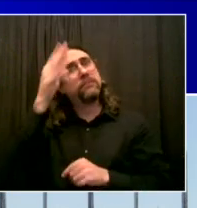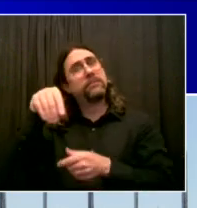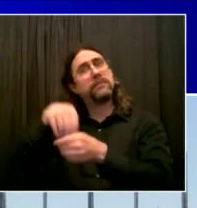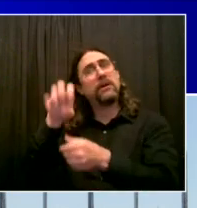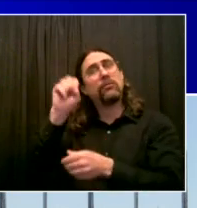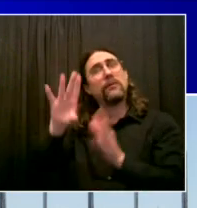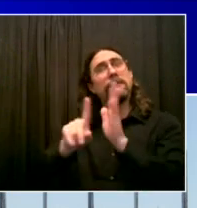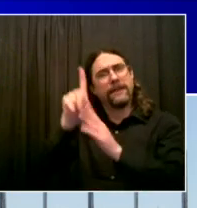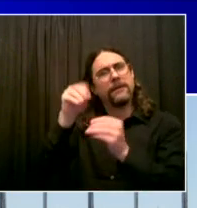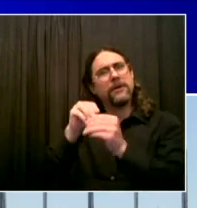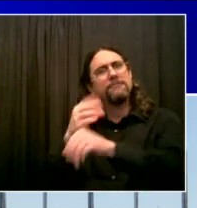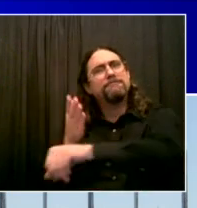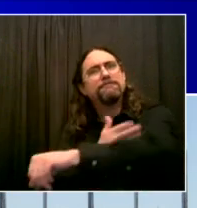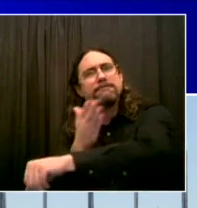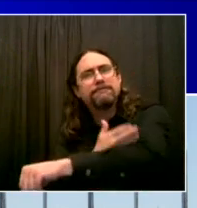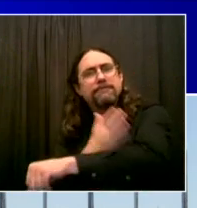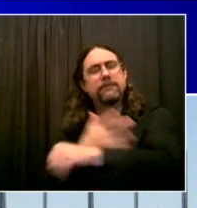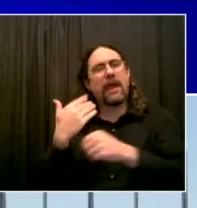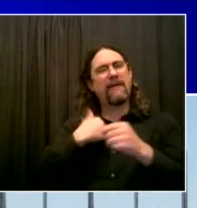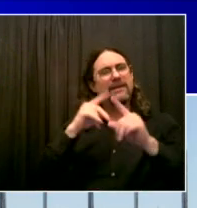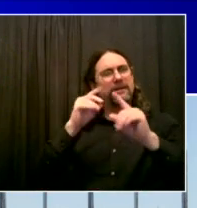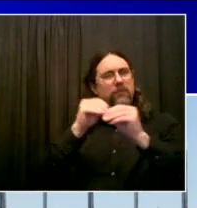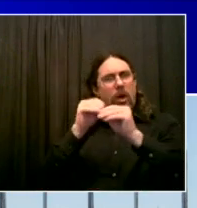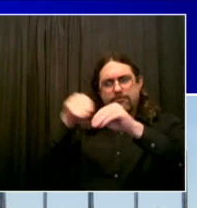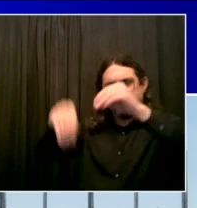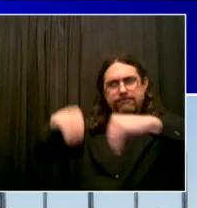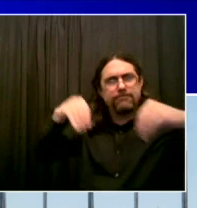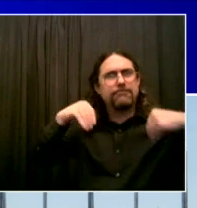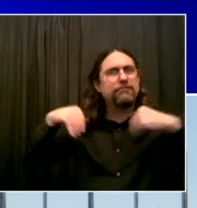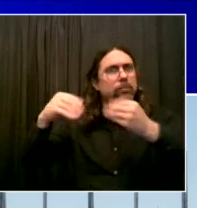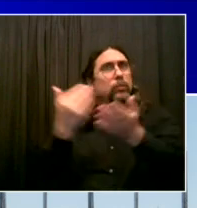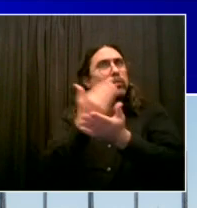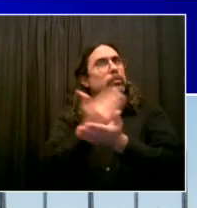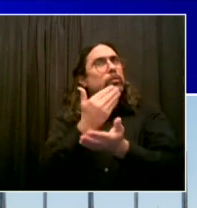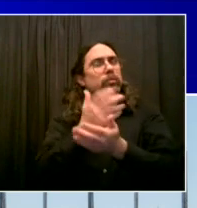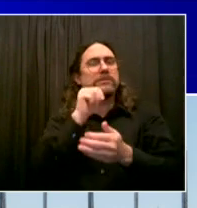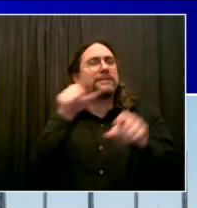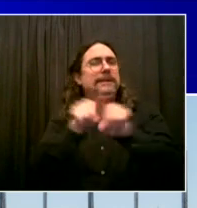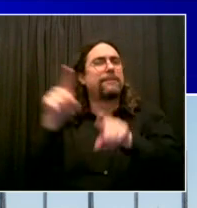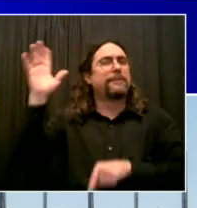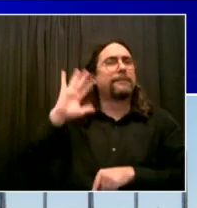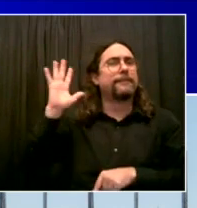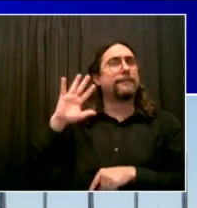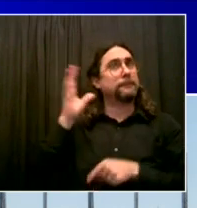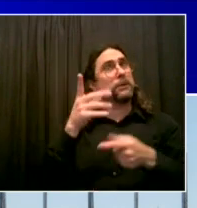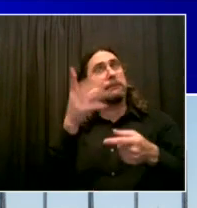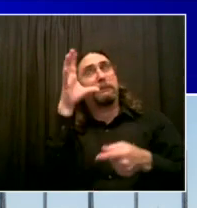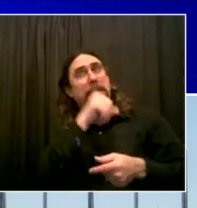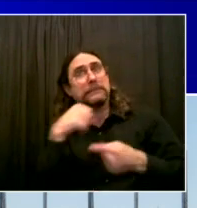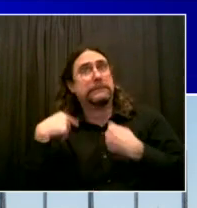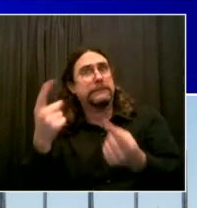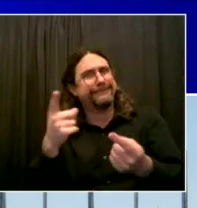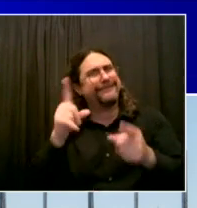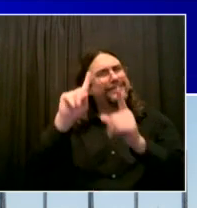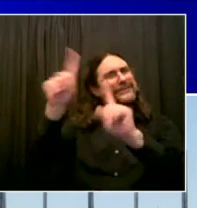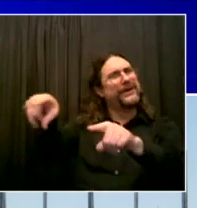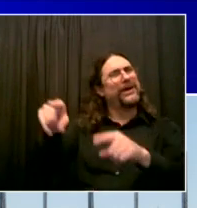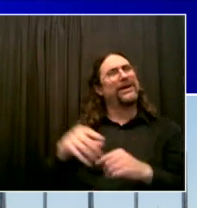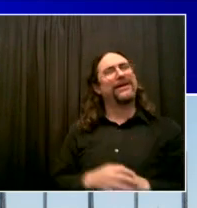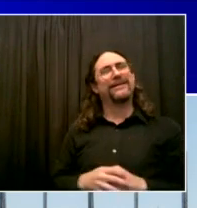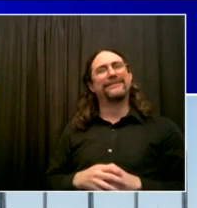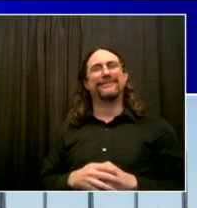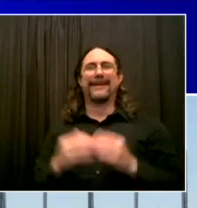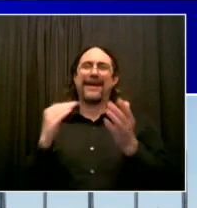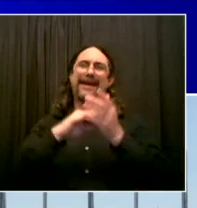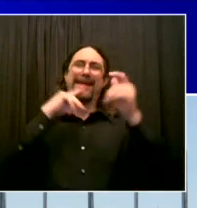there's nothing more amazing than looking out over that extraordinary vista of New York City. So happy 90th birthday, Empire State